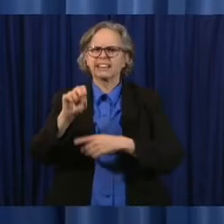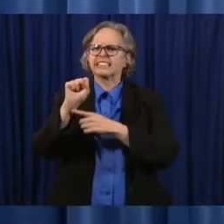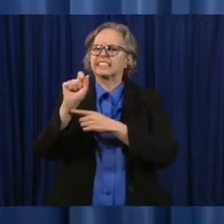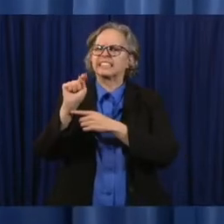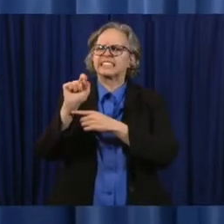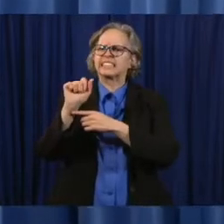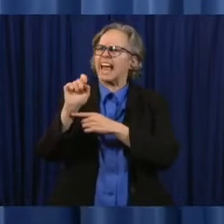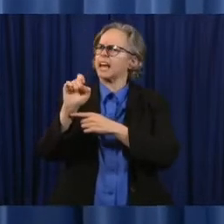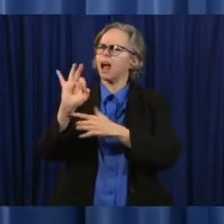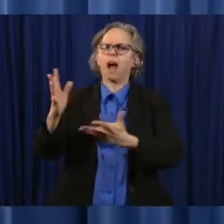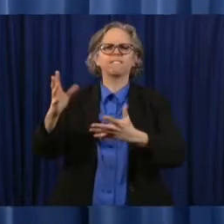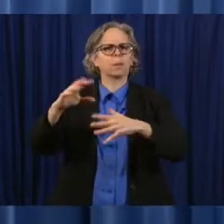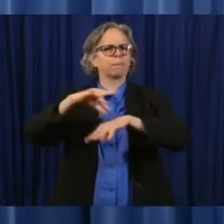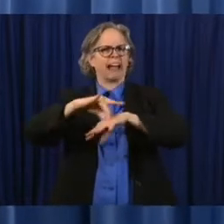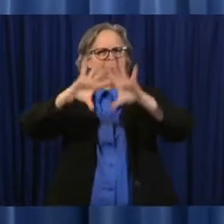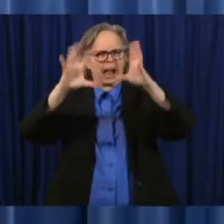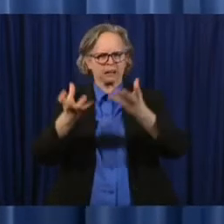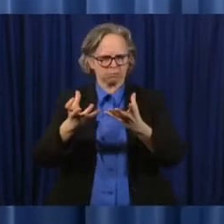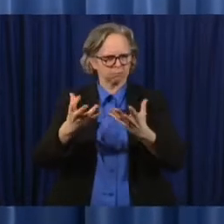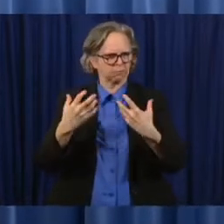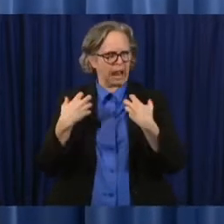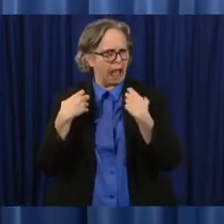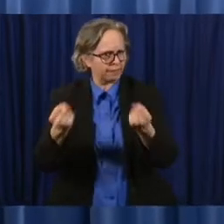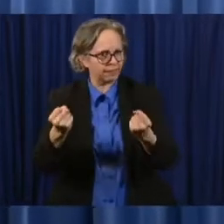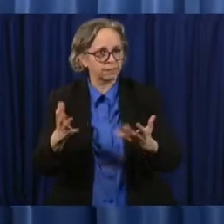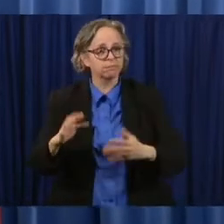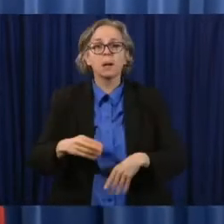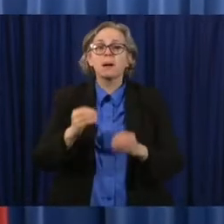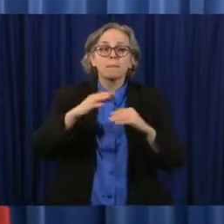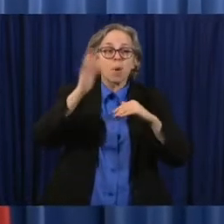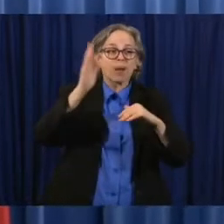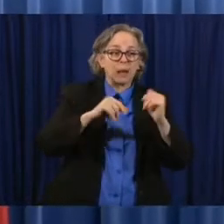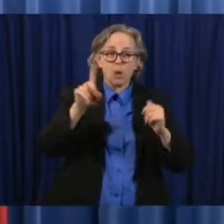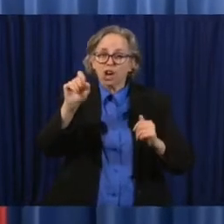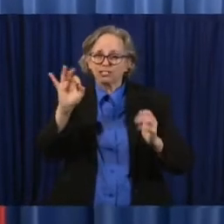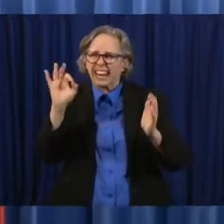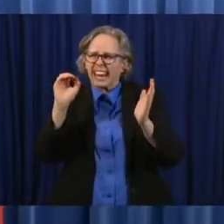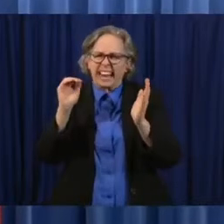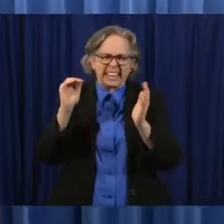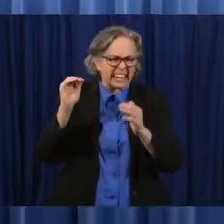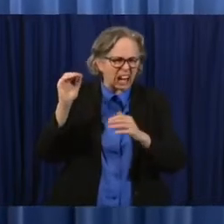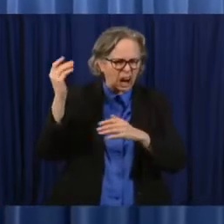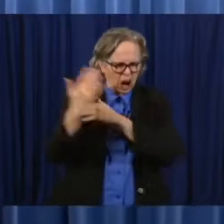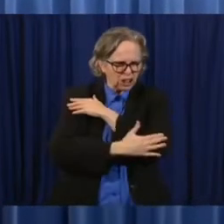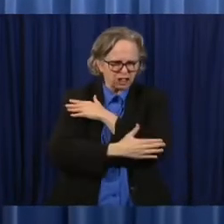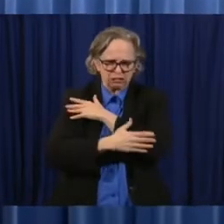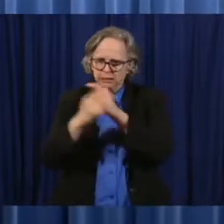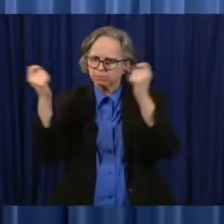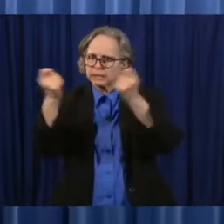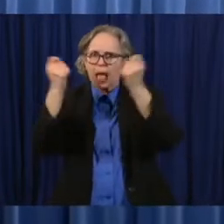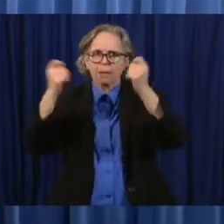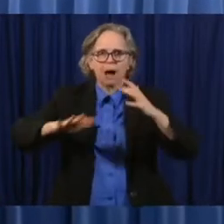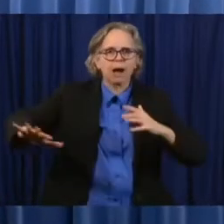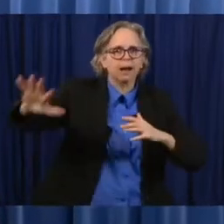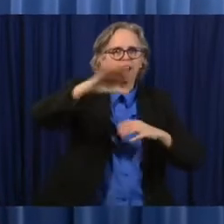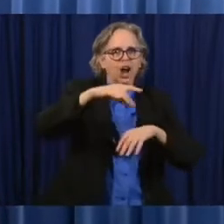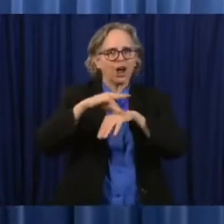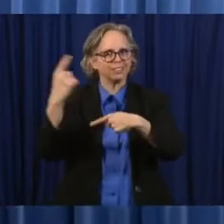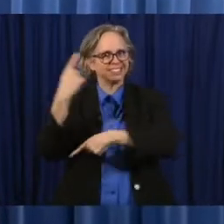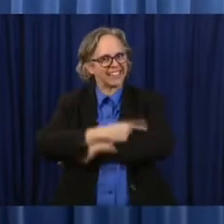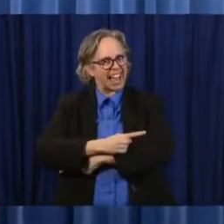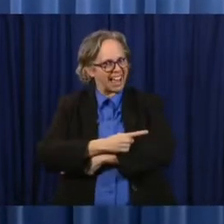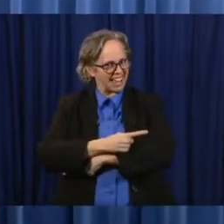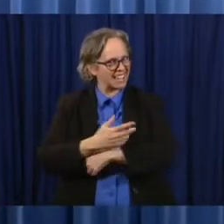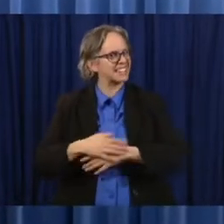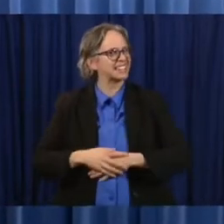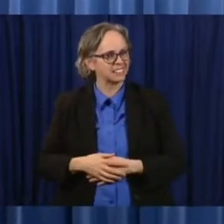in more than 190 countries. Many communities, Earth Day events, of course, cannot happen